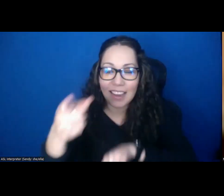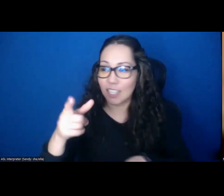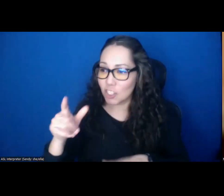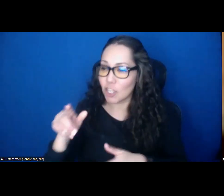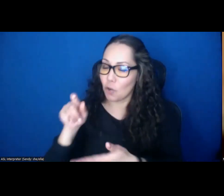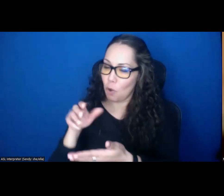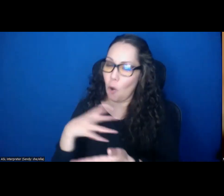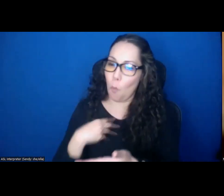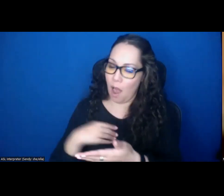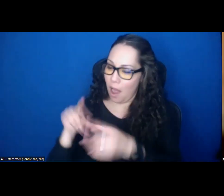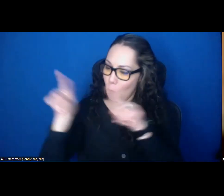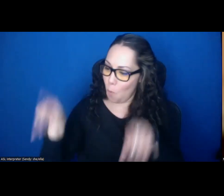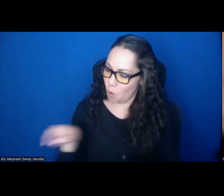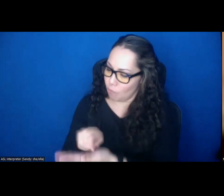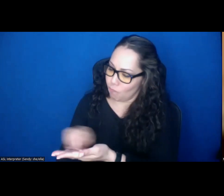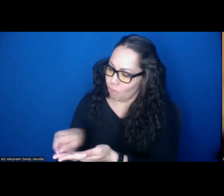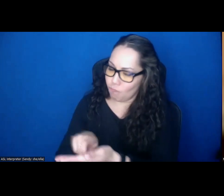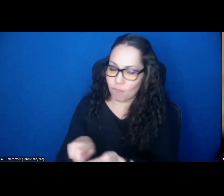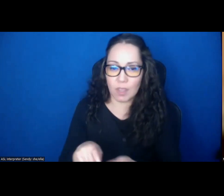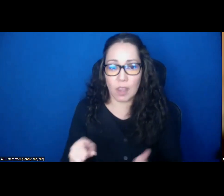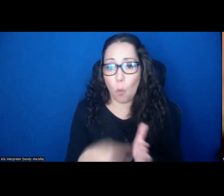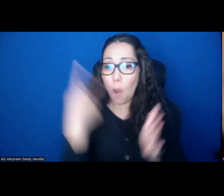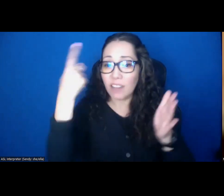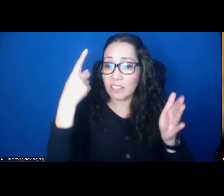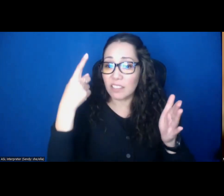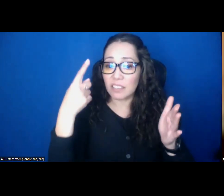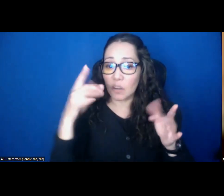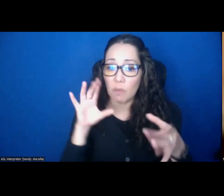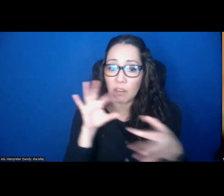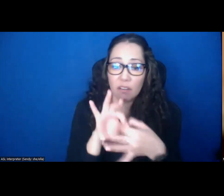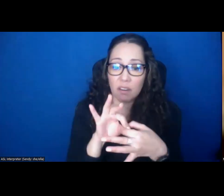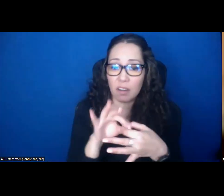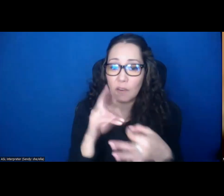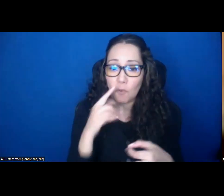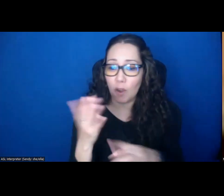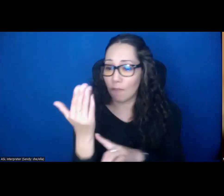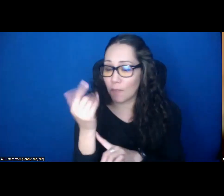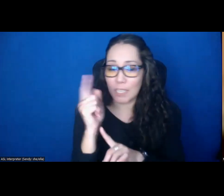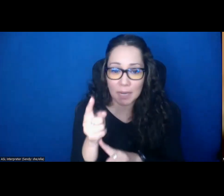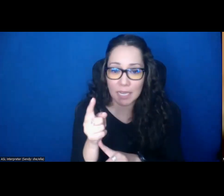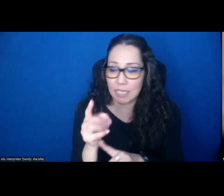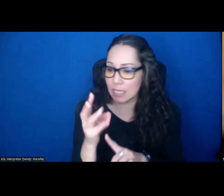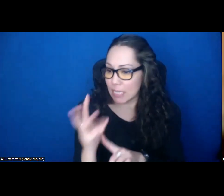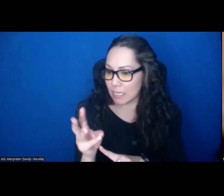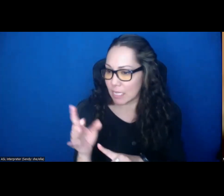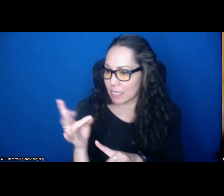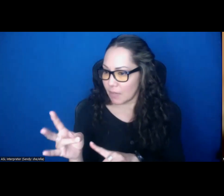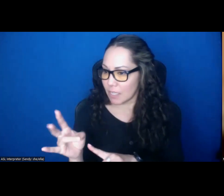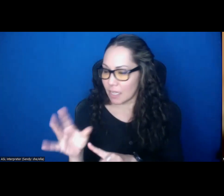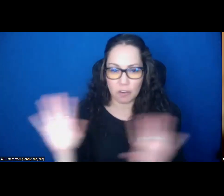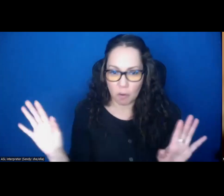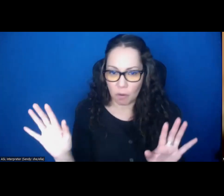very happy, but that was only once during lockdown and it was for 15 minutes, not 16, not 15 minutes, 15 seconds.